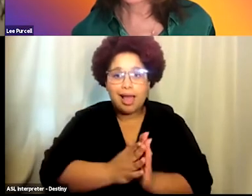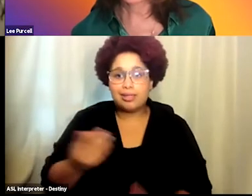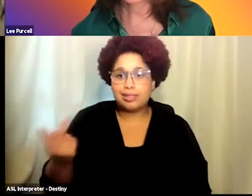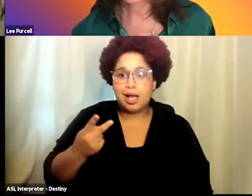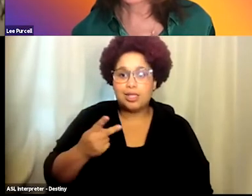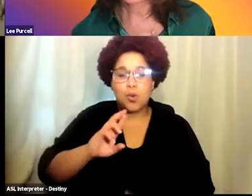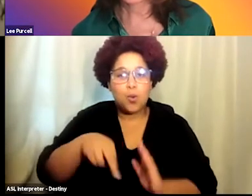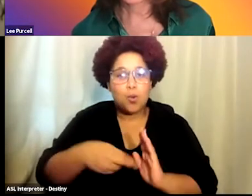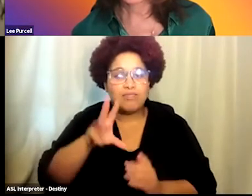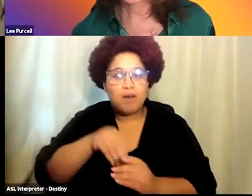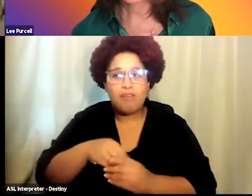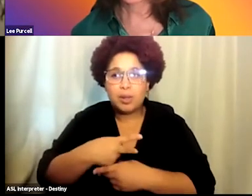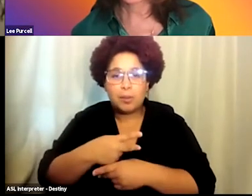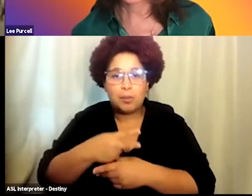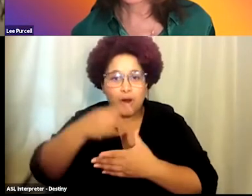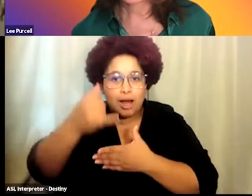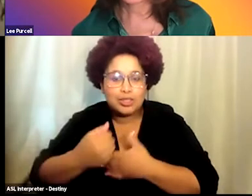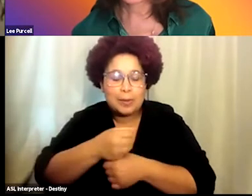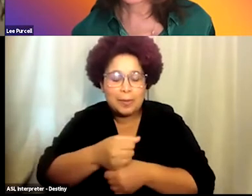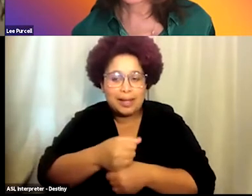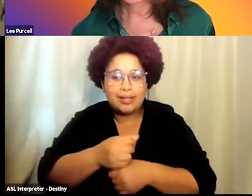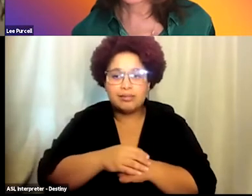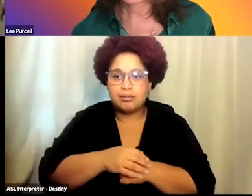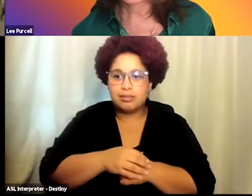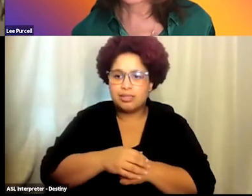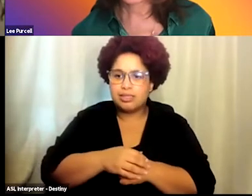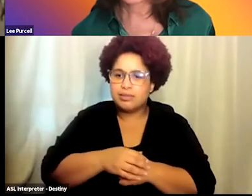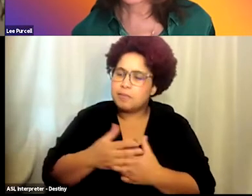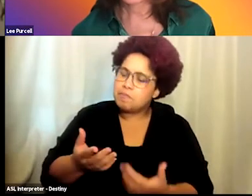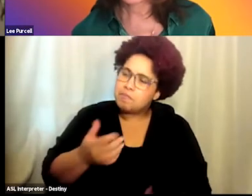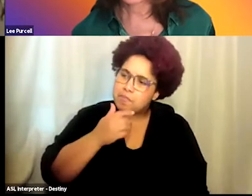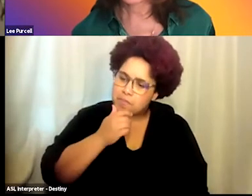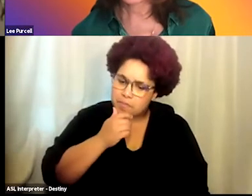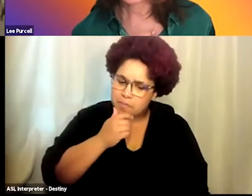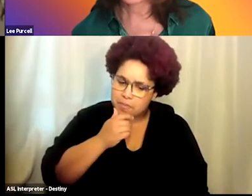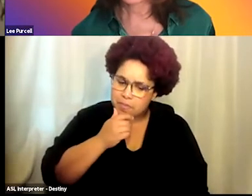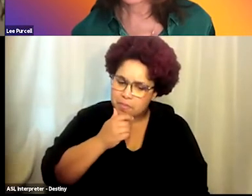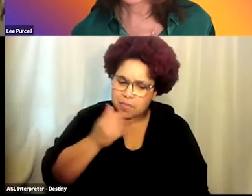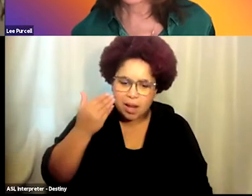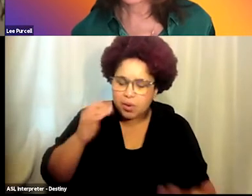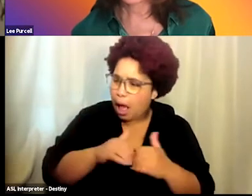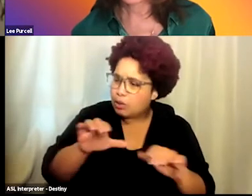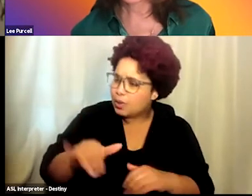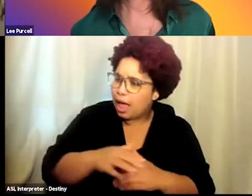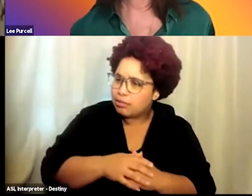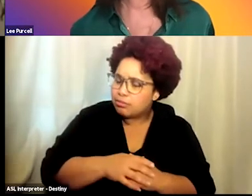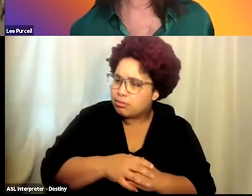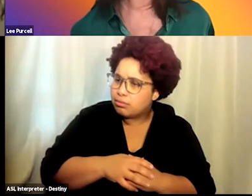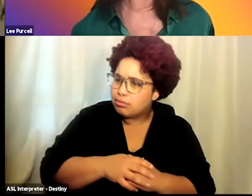roles in some of the projects that they're creating themselves, and I go, well, I have no idea how to do that, and